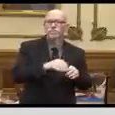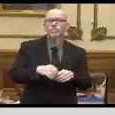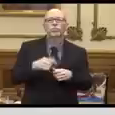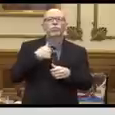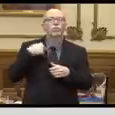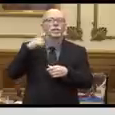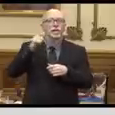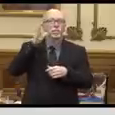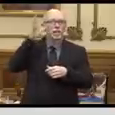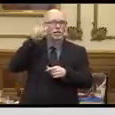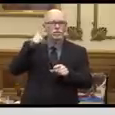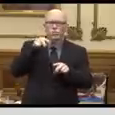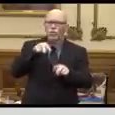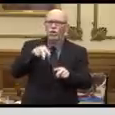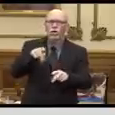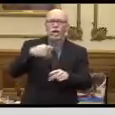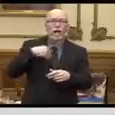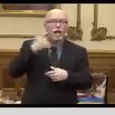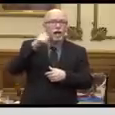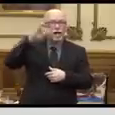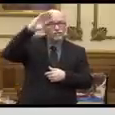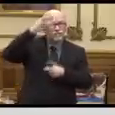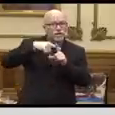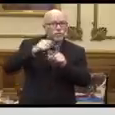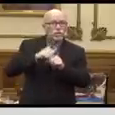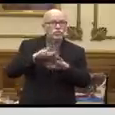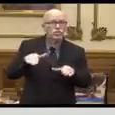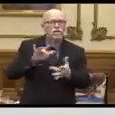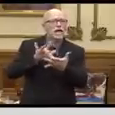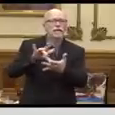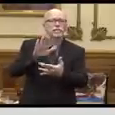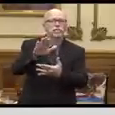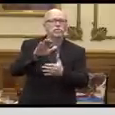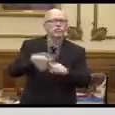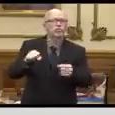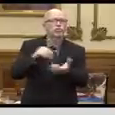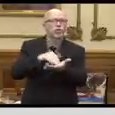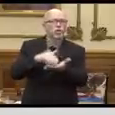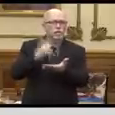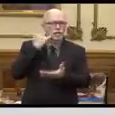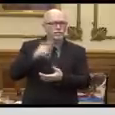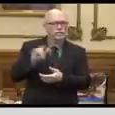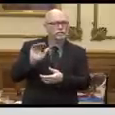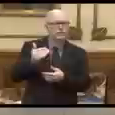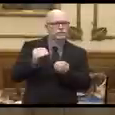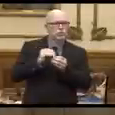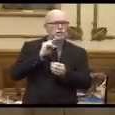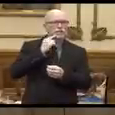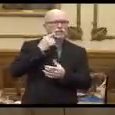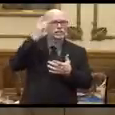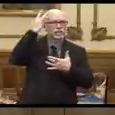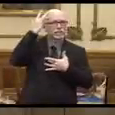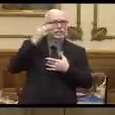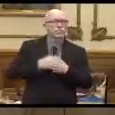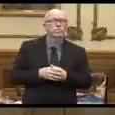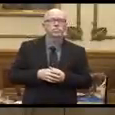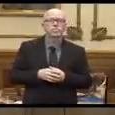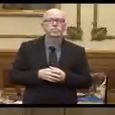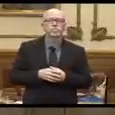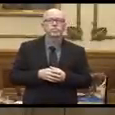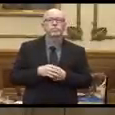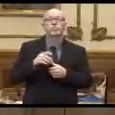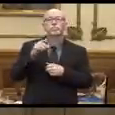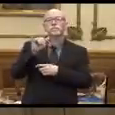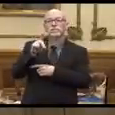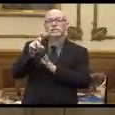for persistent fever in their children and contact their pediatrician if the child appears more seriously ill. In addition to the Indiana